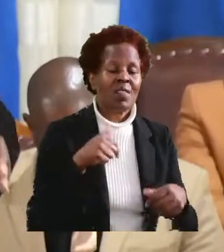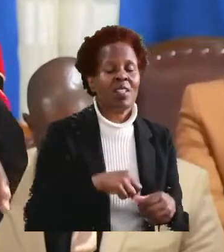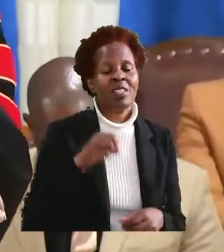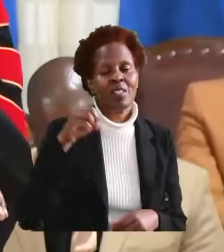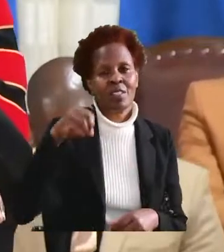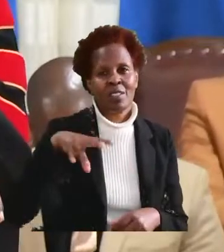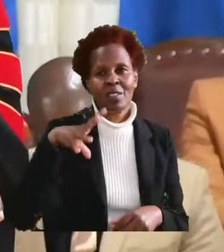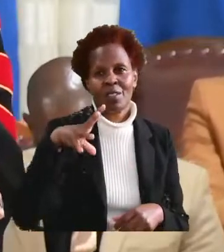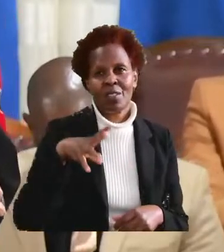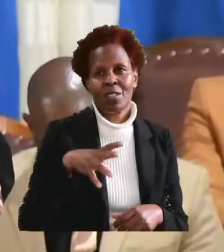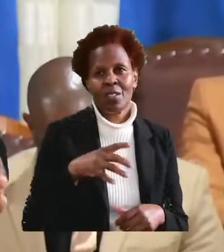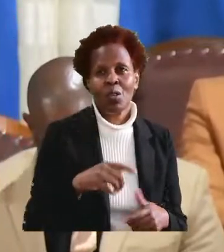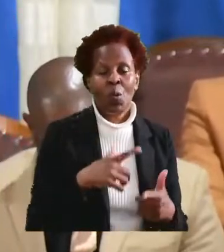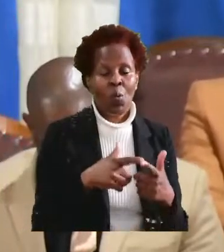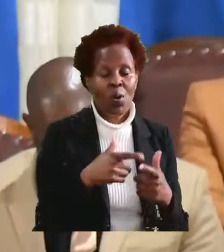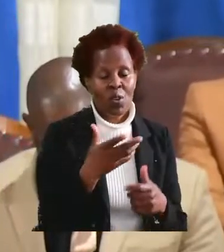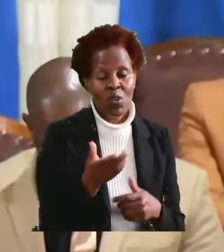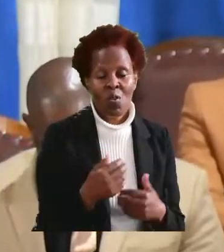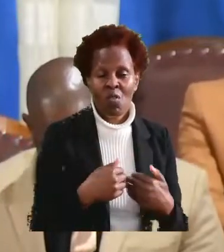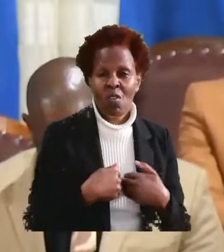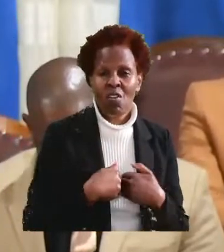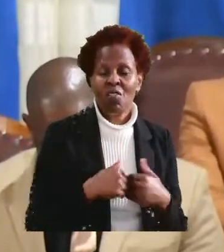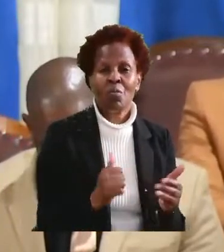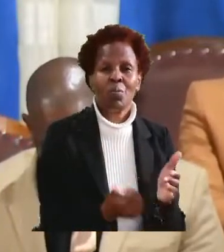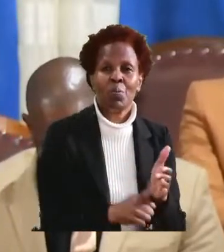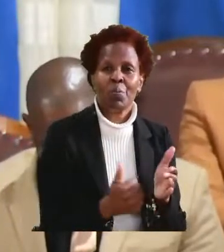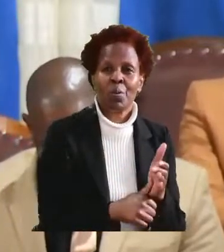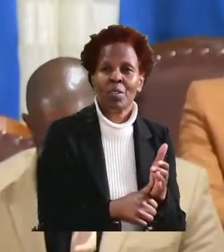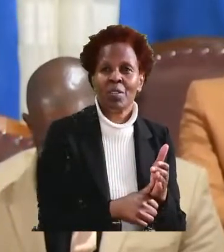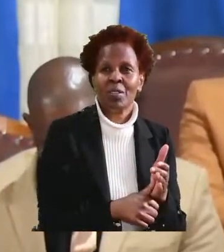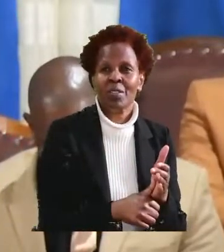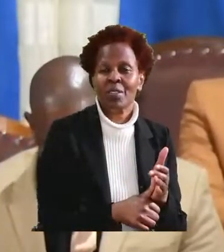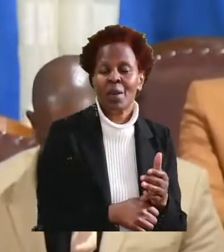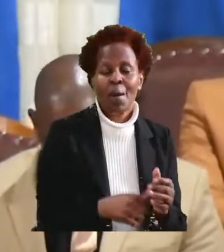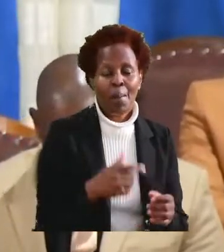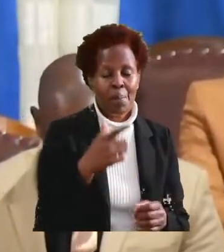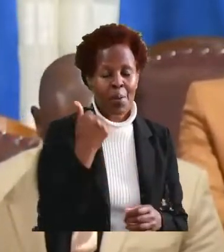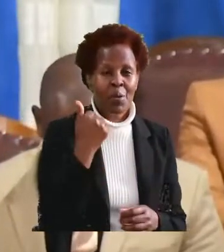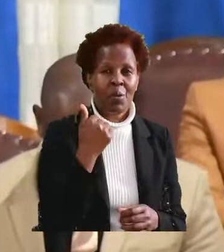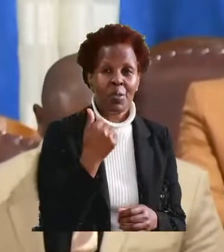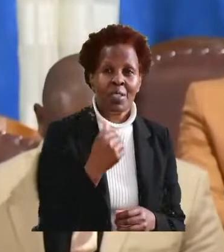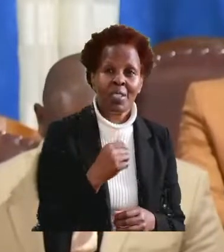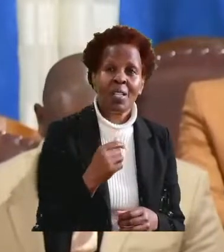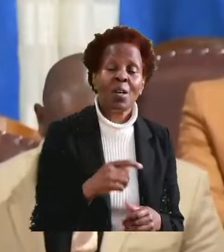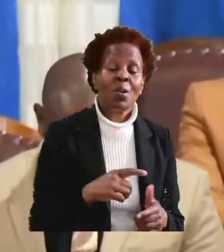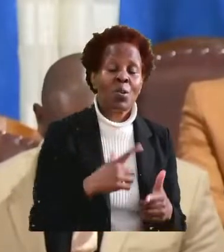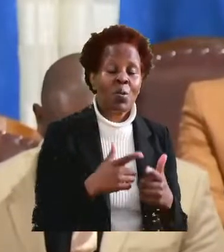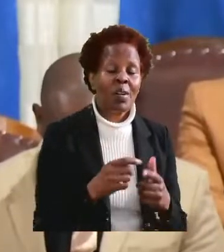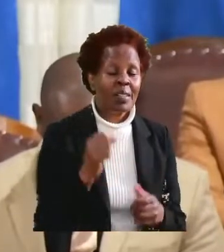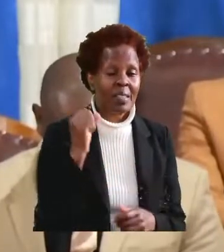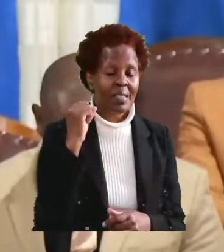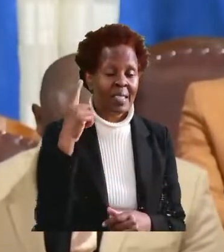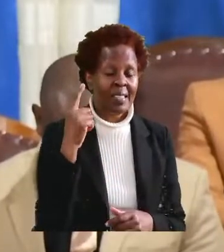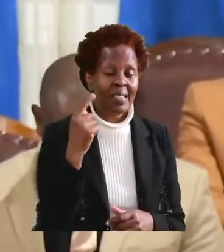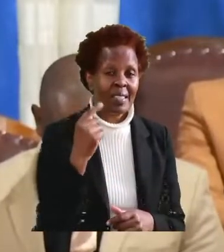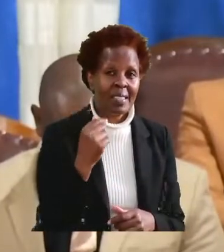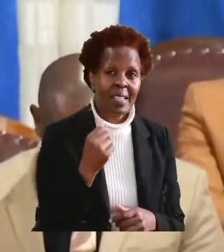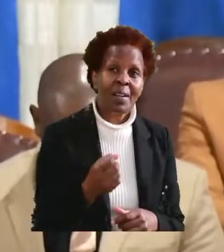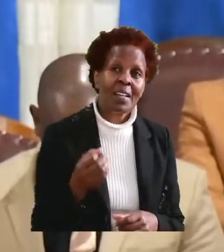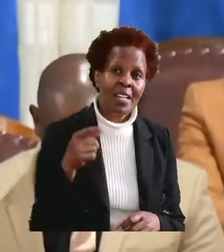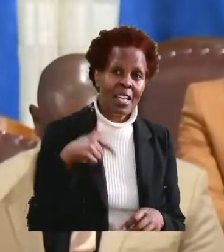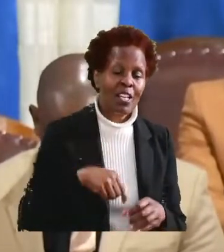and sisters, whenever you face trials of many kinds, because we'll understand it by and